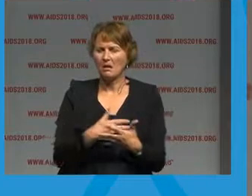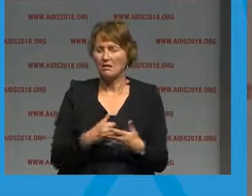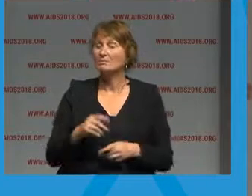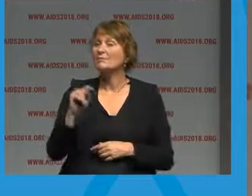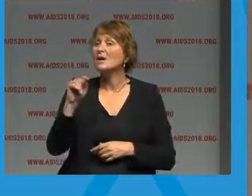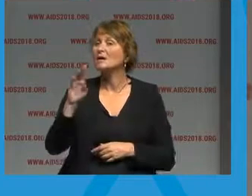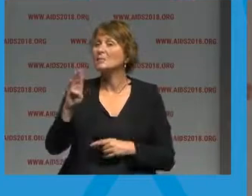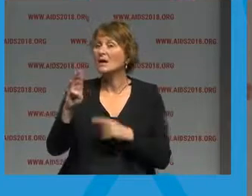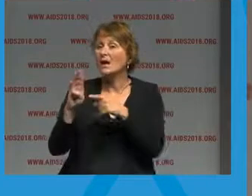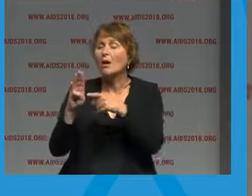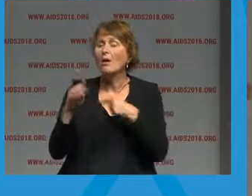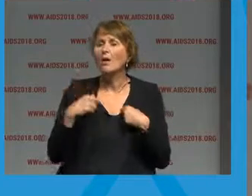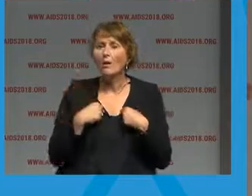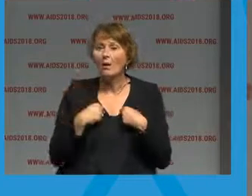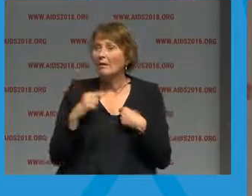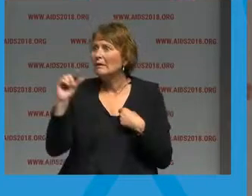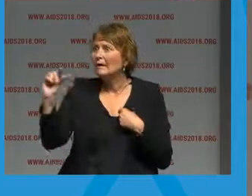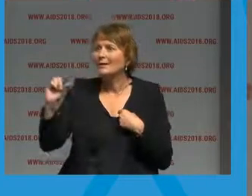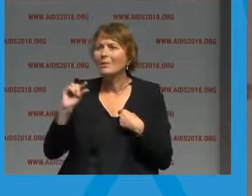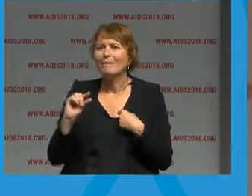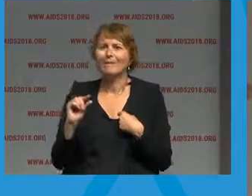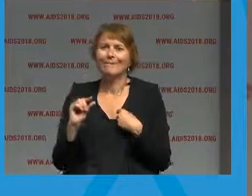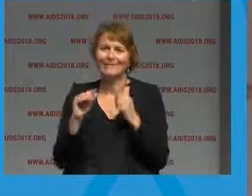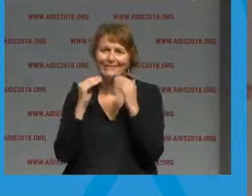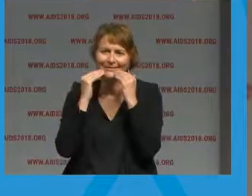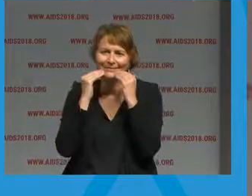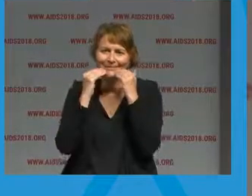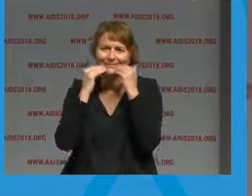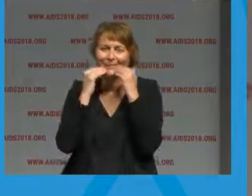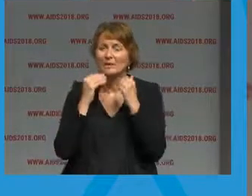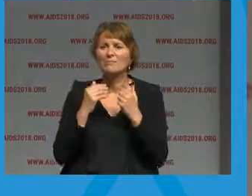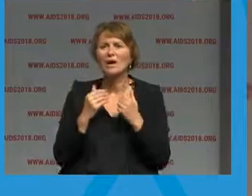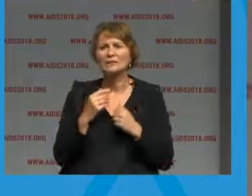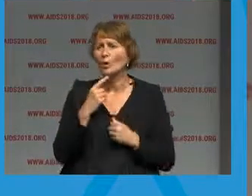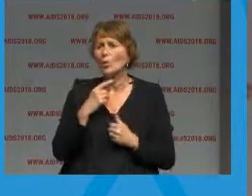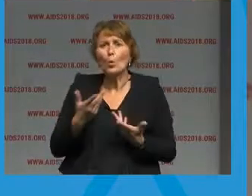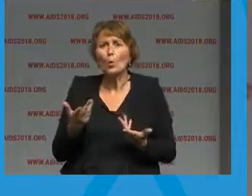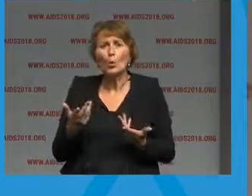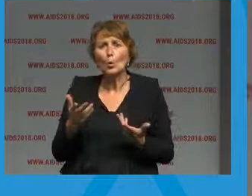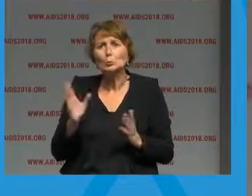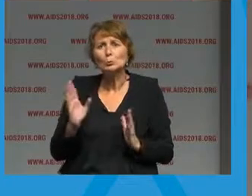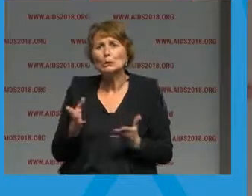very little. There is no demand.